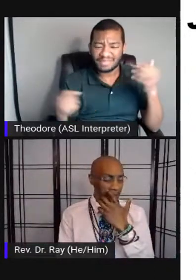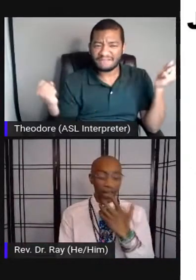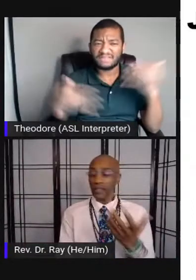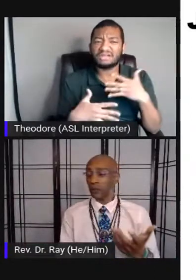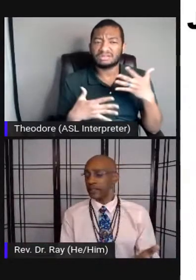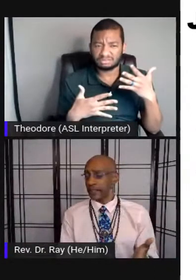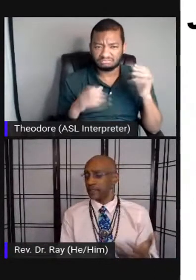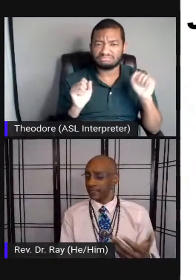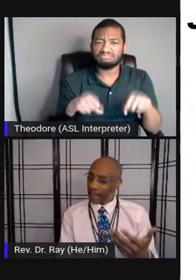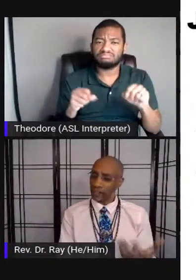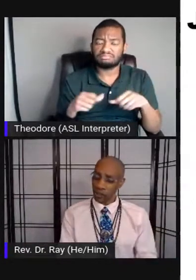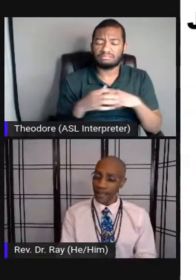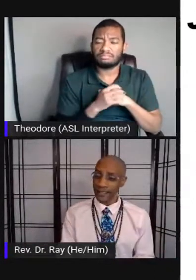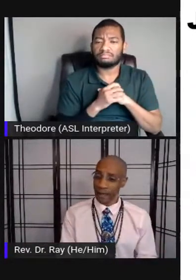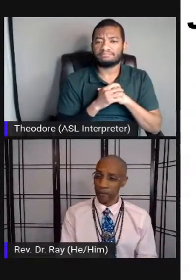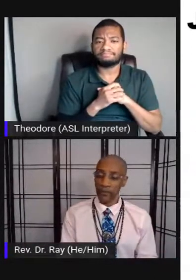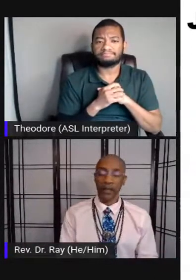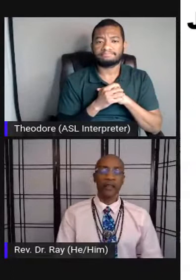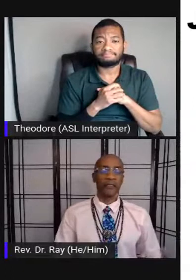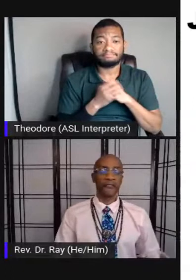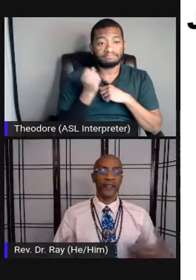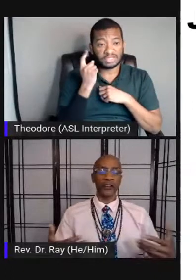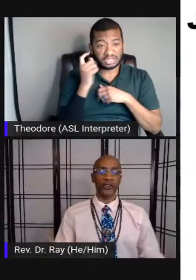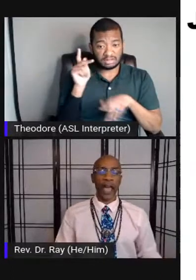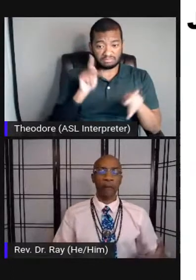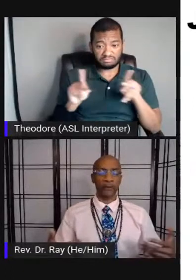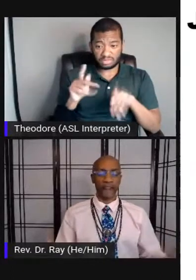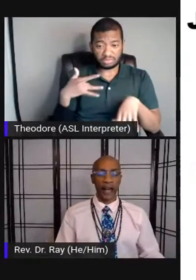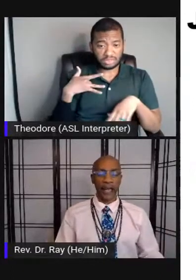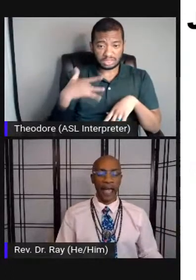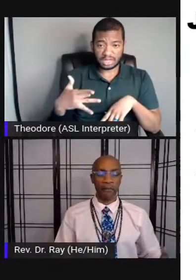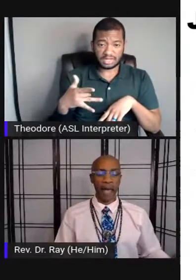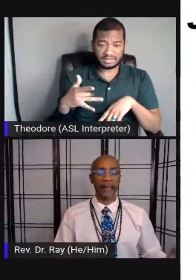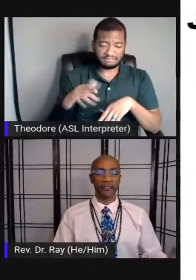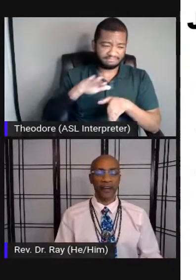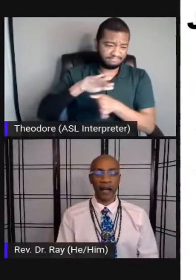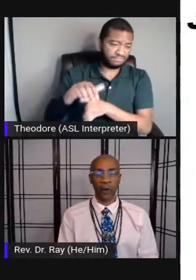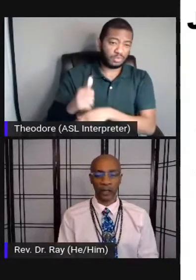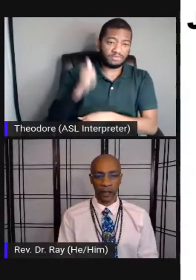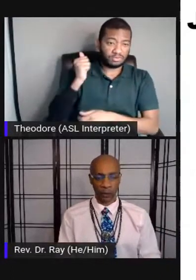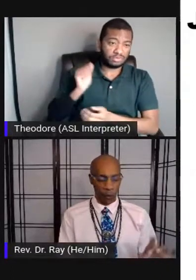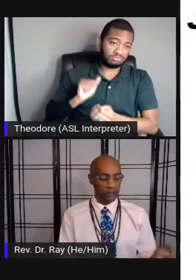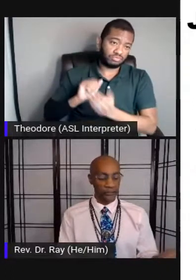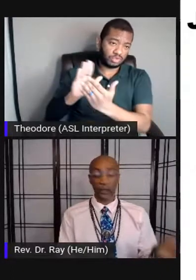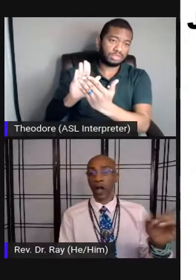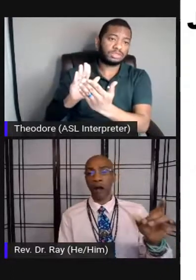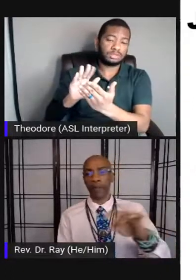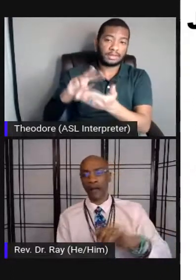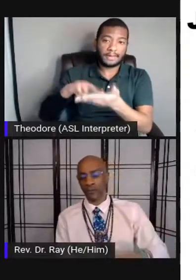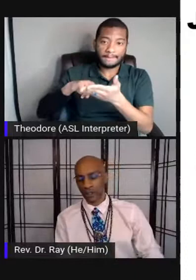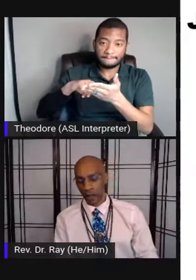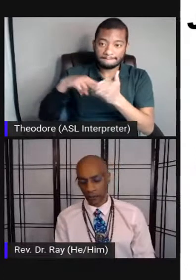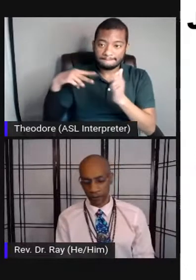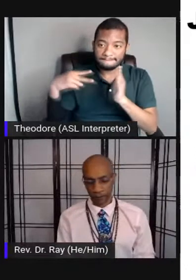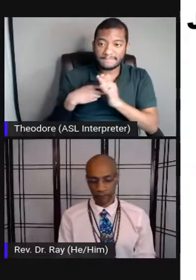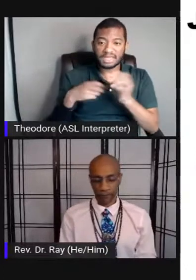And because we tend to not address them, the fears amplify and magnify one another. One fear